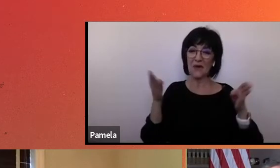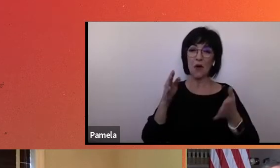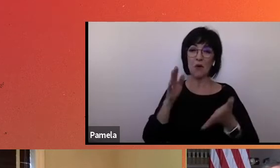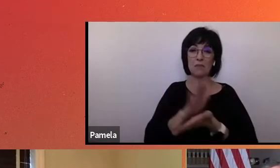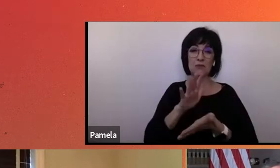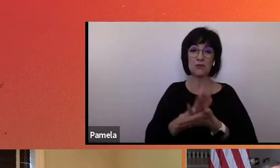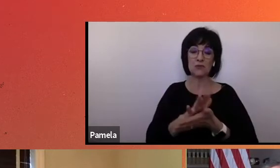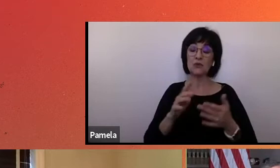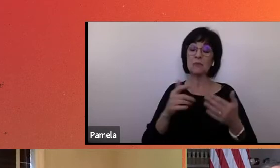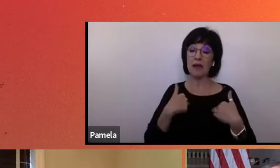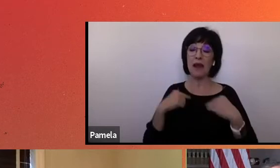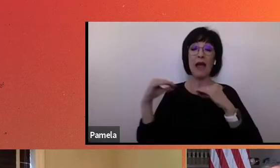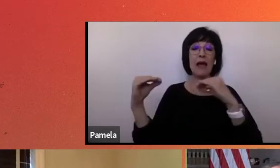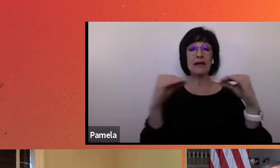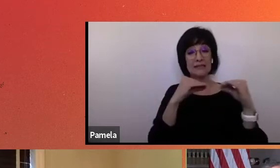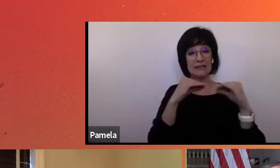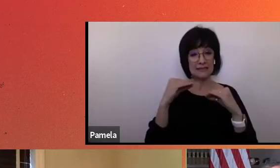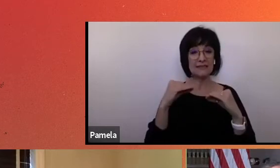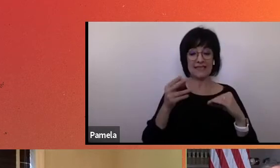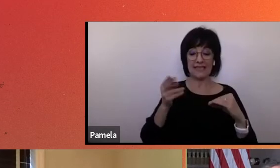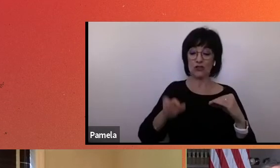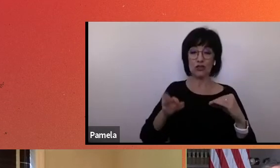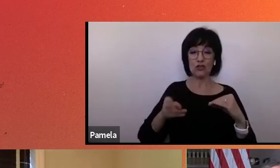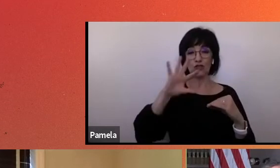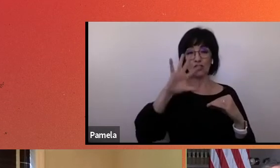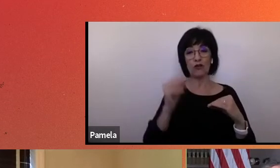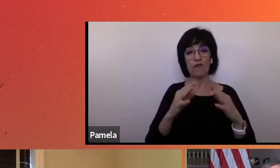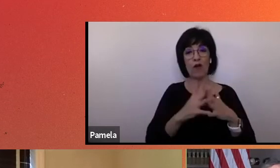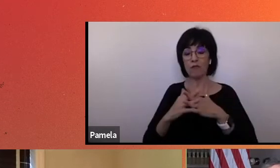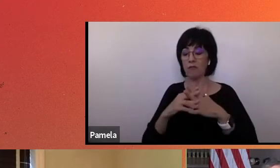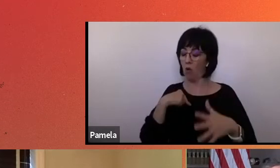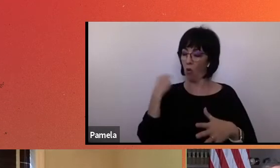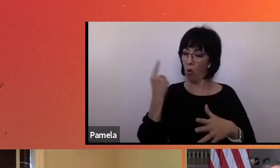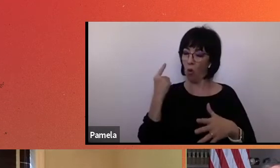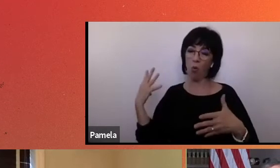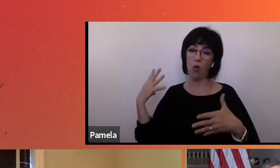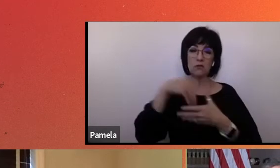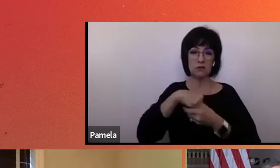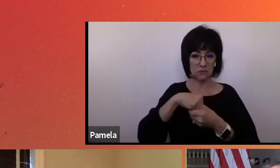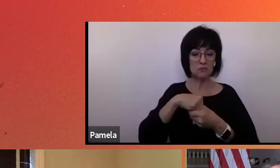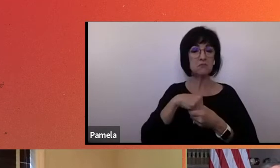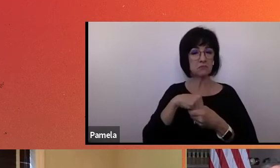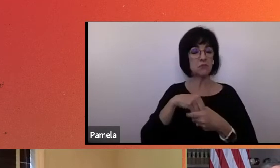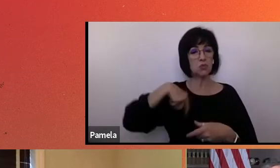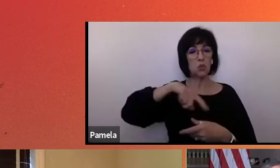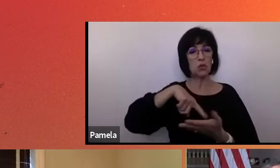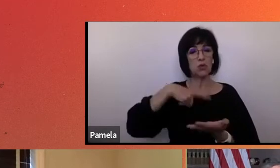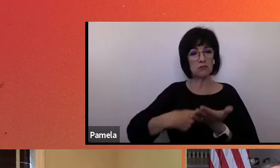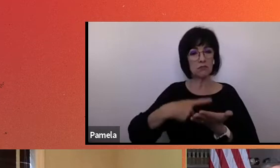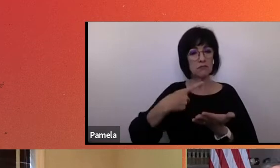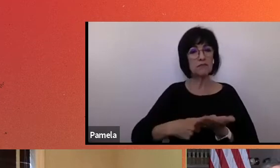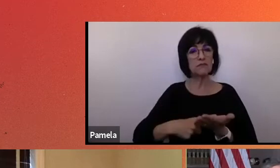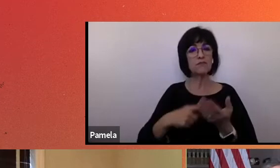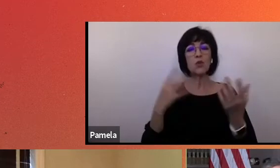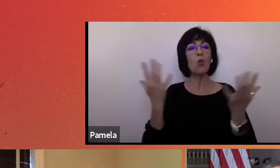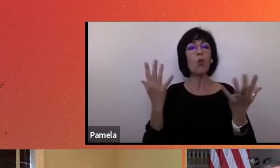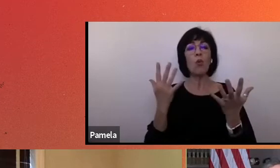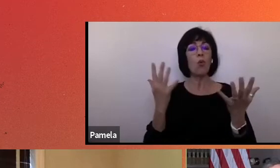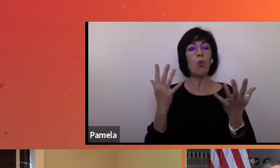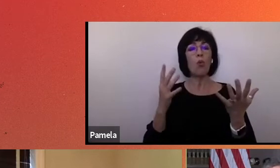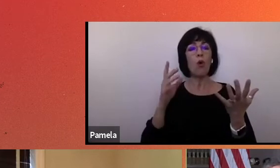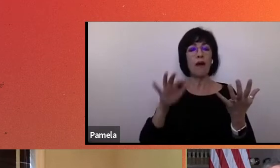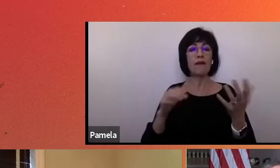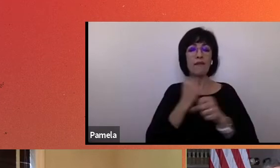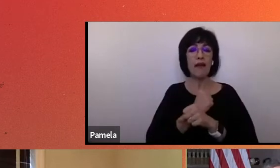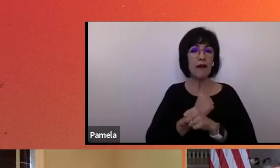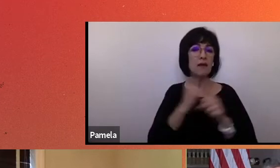of African-American history, I always incorporate Juneteenth. So we talk about this in the broader conversation of what emancipation looked like, you know, the years